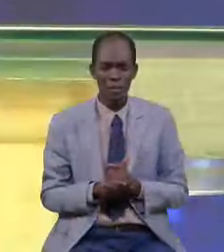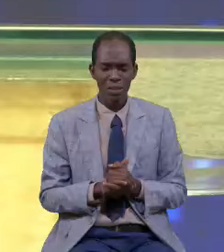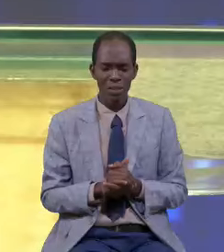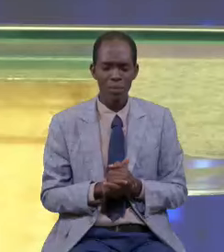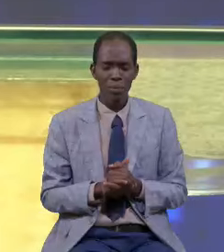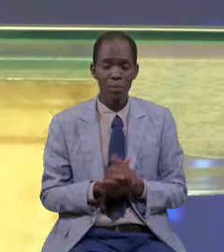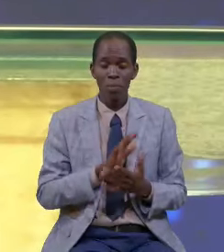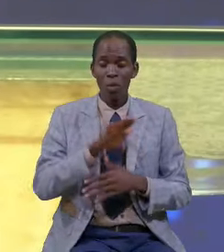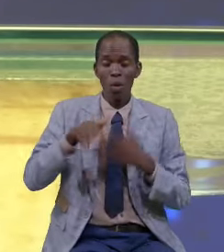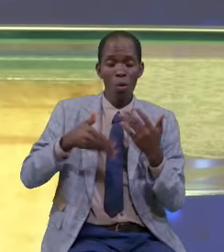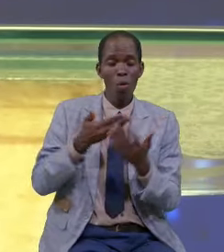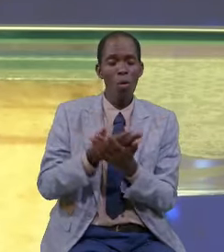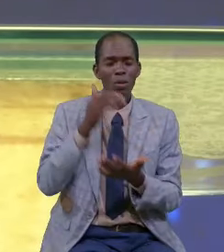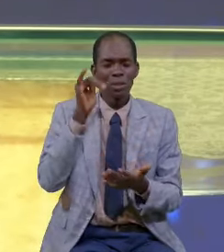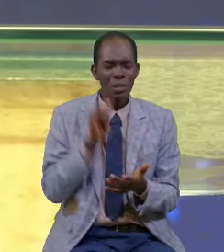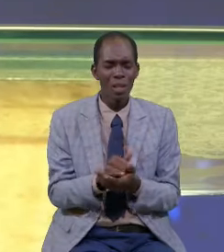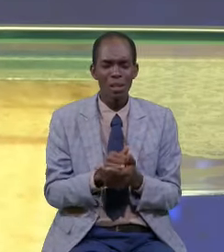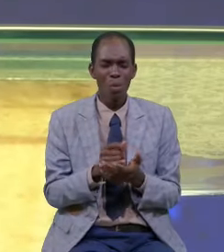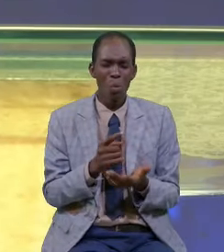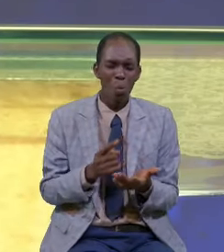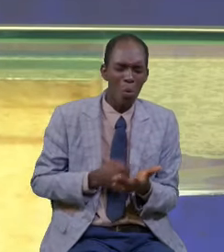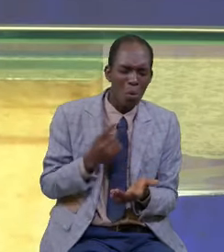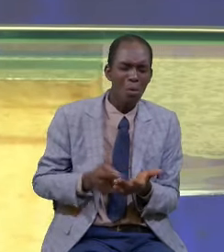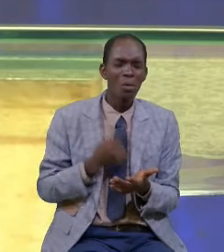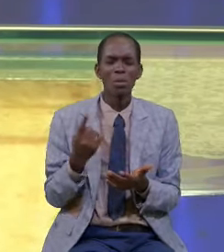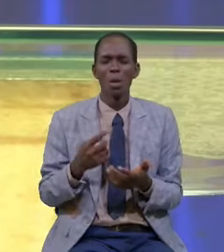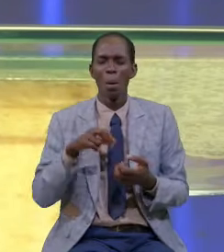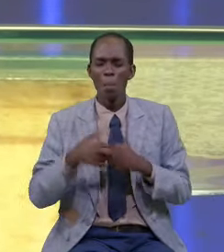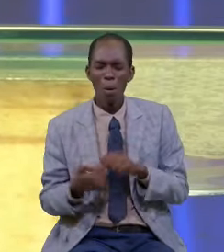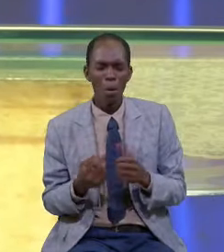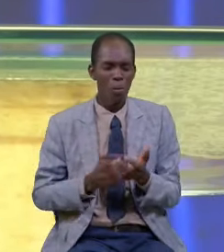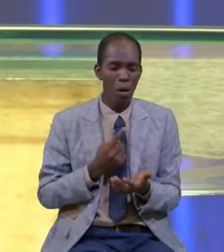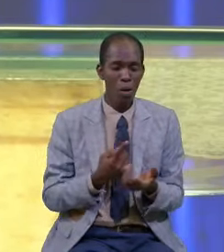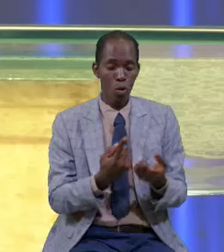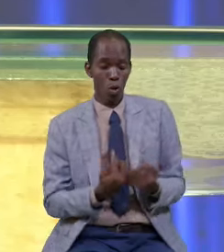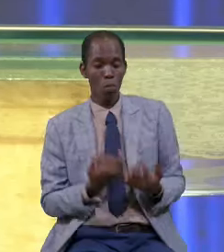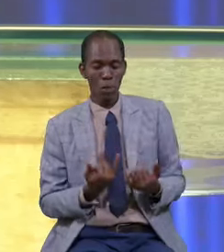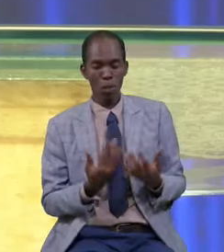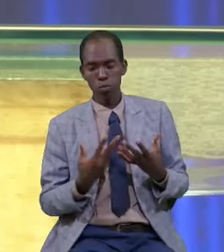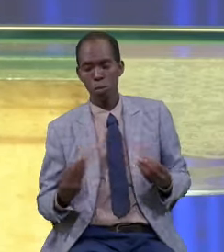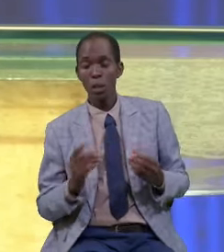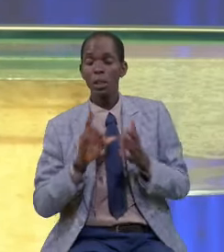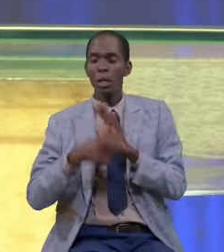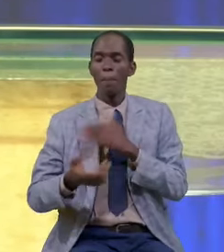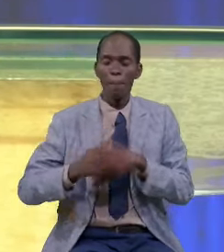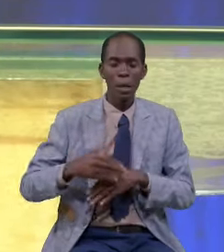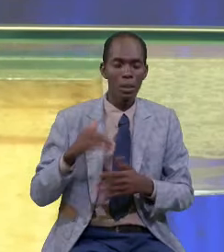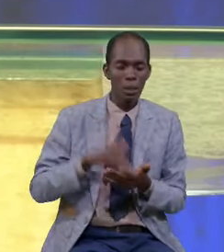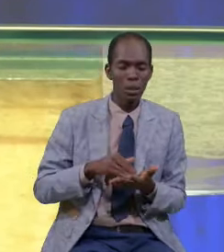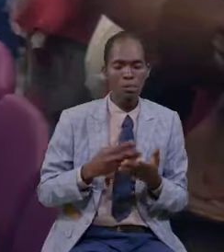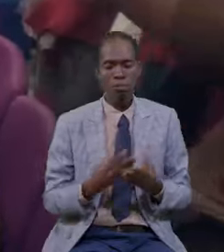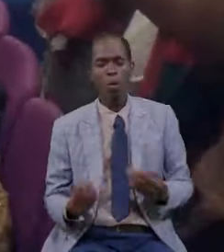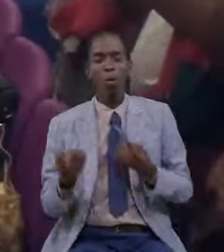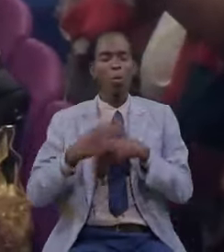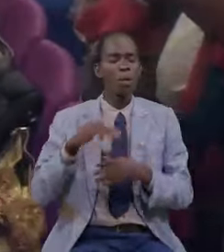All that occasional, perennial problem, it will come now, go. It will come now and go. Lord, I pray